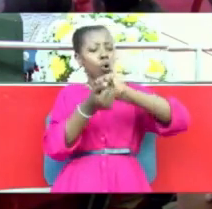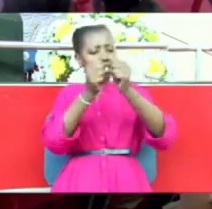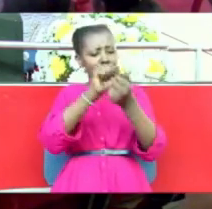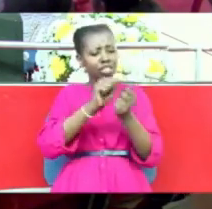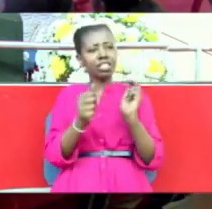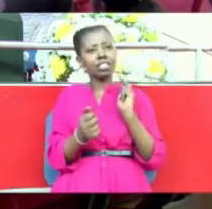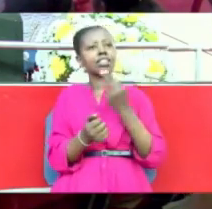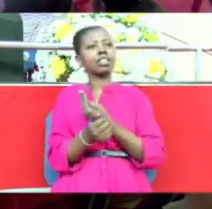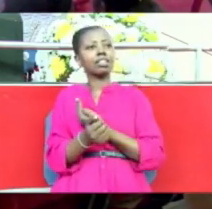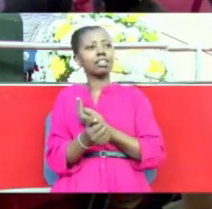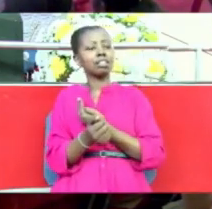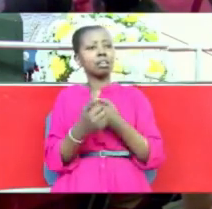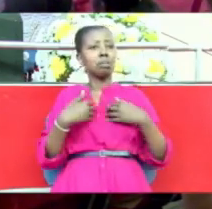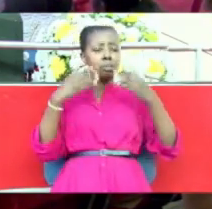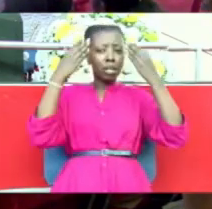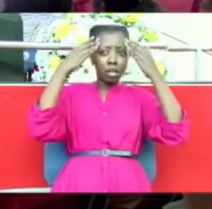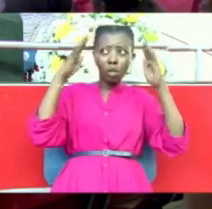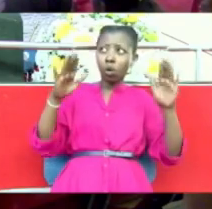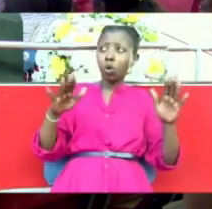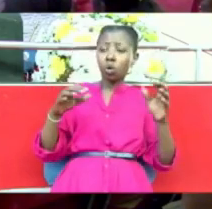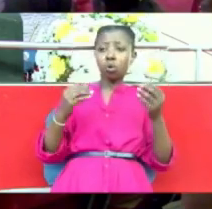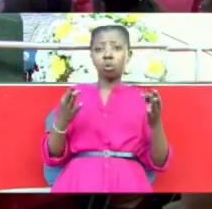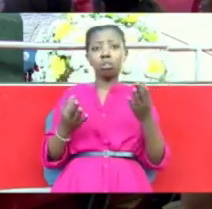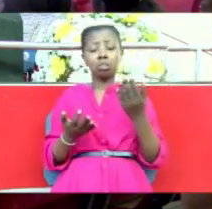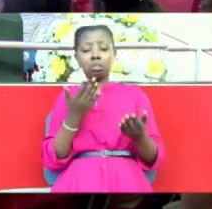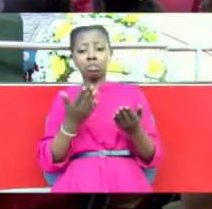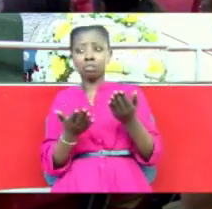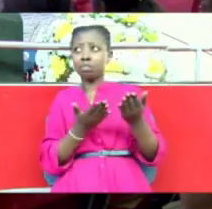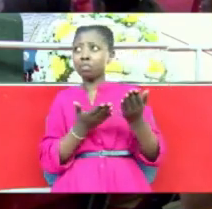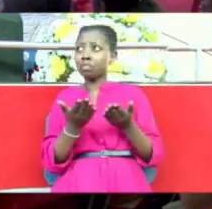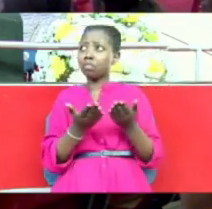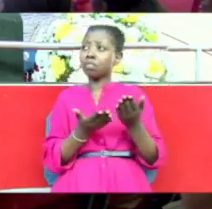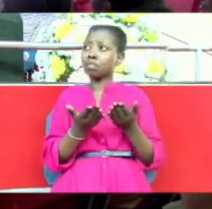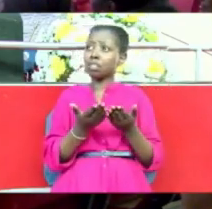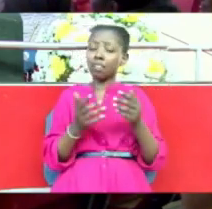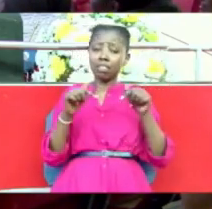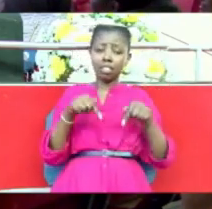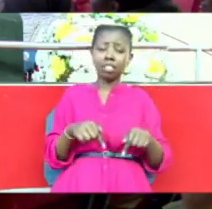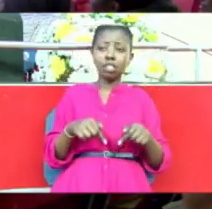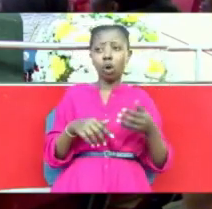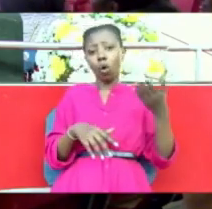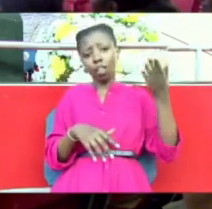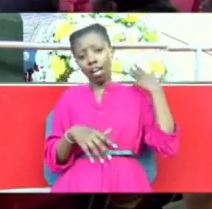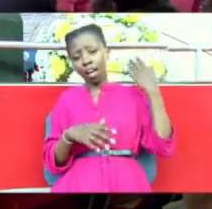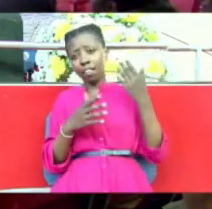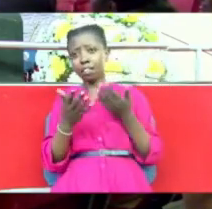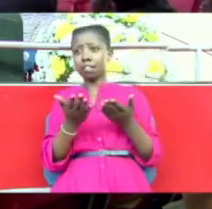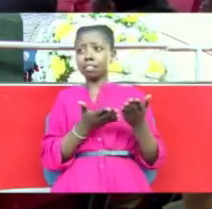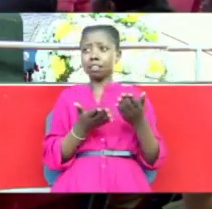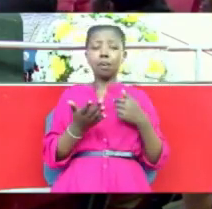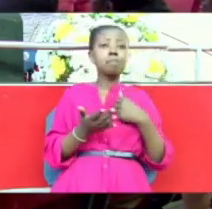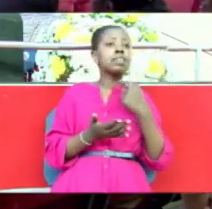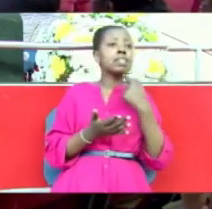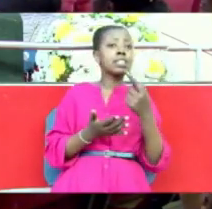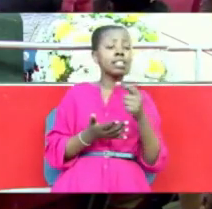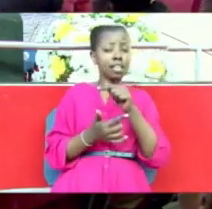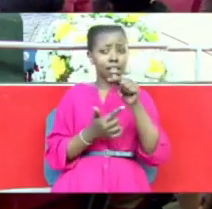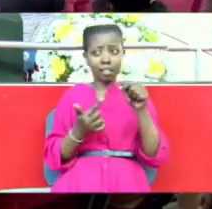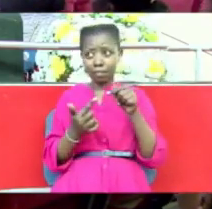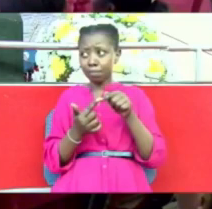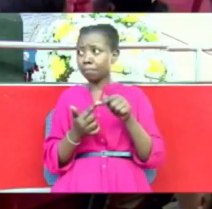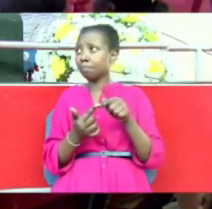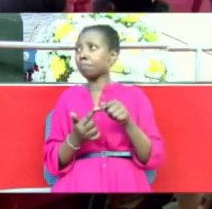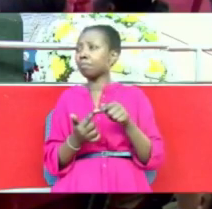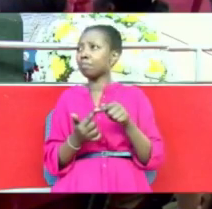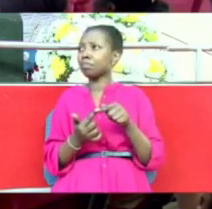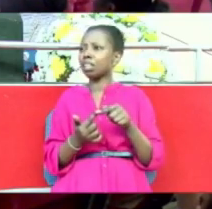sababu Mungu atatubadilisha. I don't know whether it is this service or the other service. Sijui ni kama ni katika hii baada ya. I said this. Lakini lisema. Ni hapa